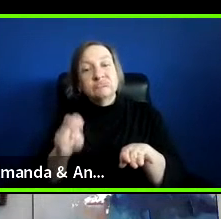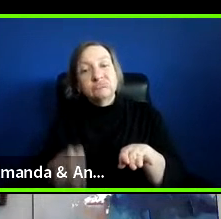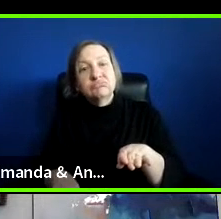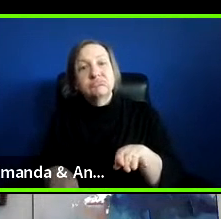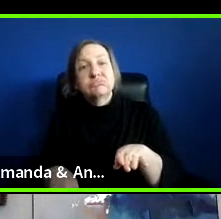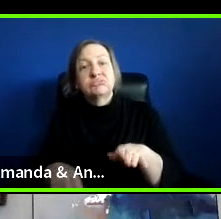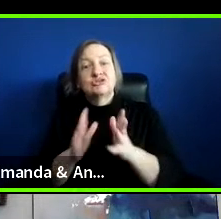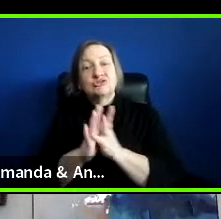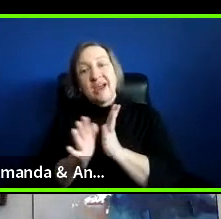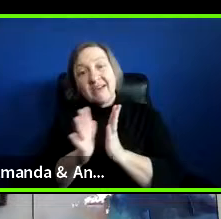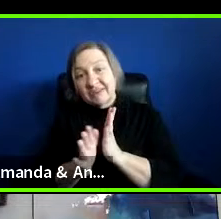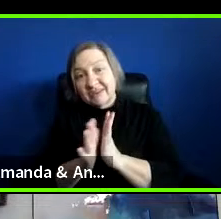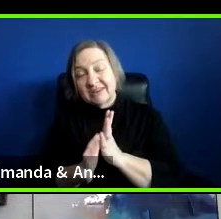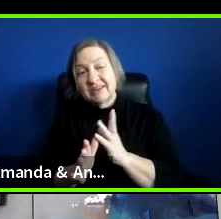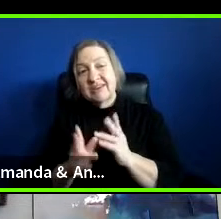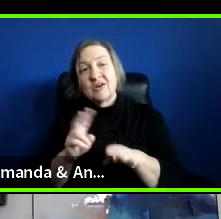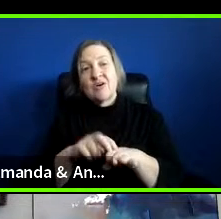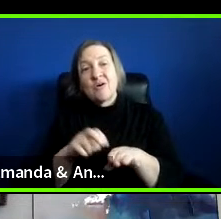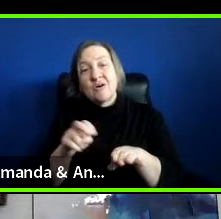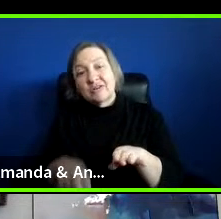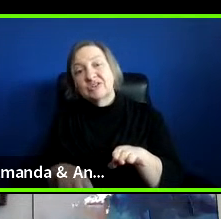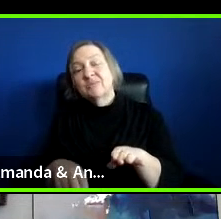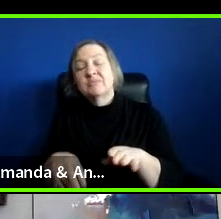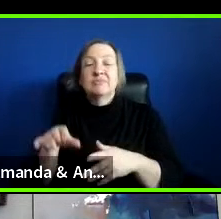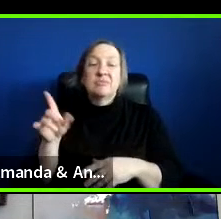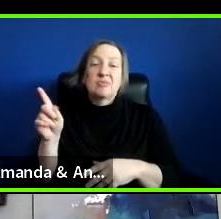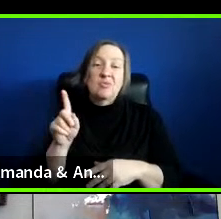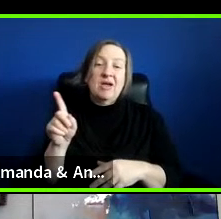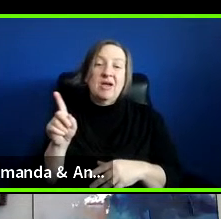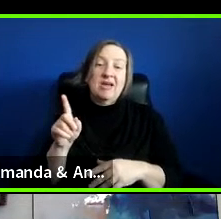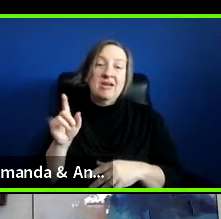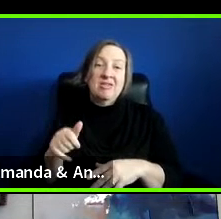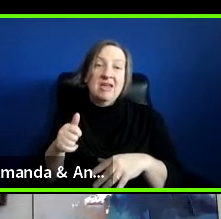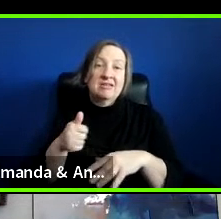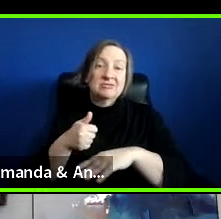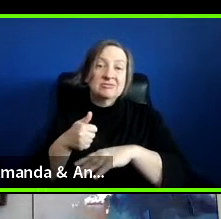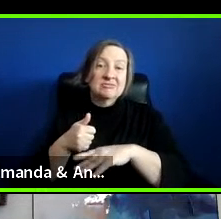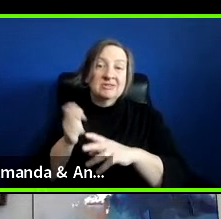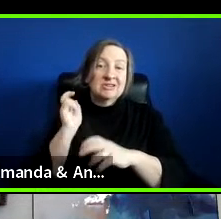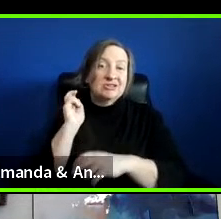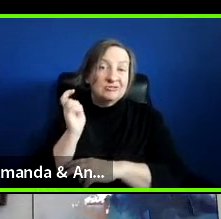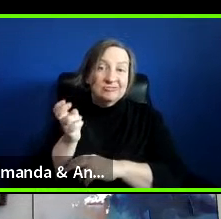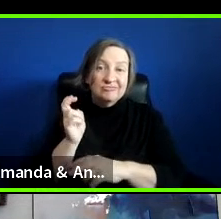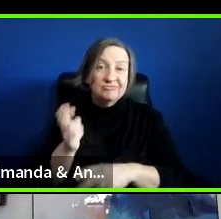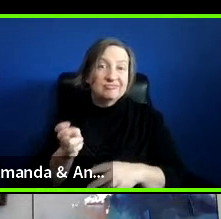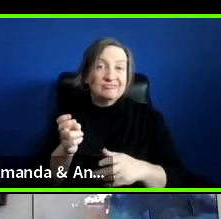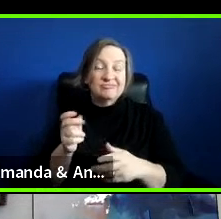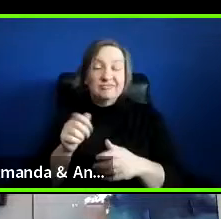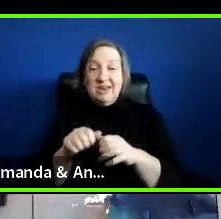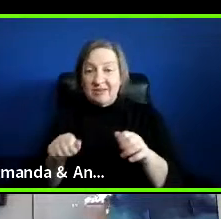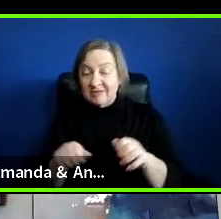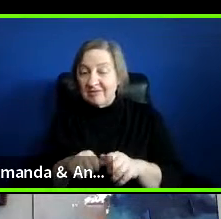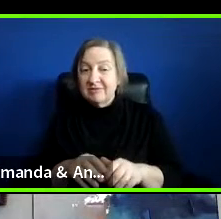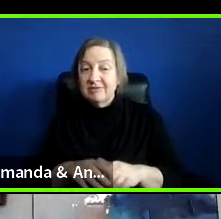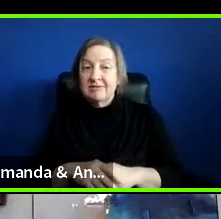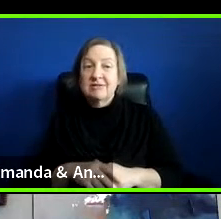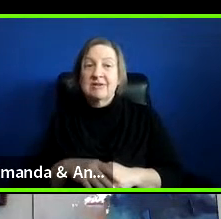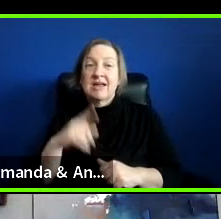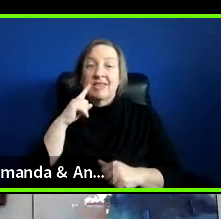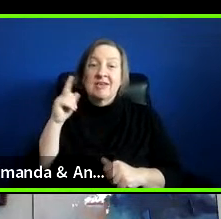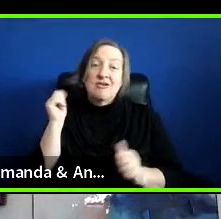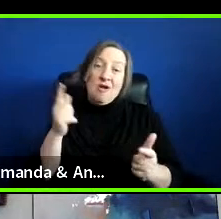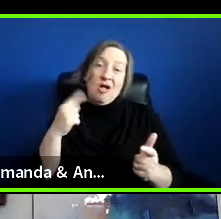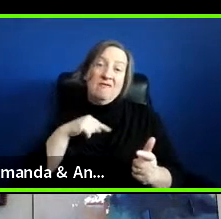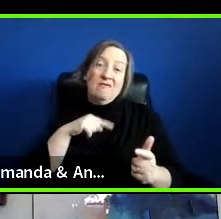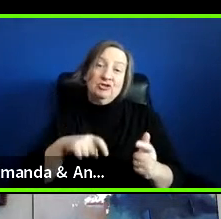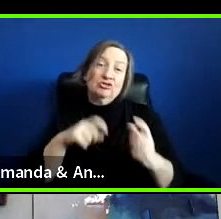could be traffic or into the transit areas. I think that's something that we should all care about,